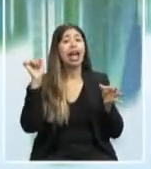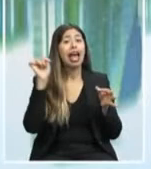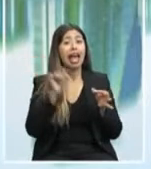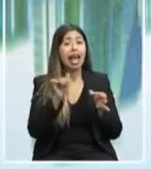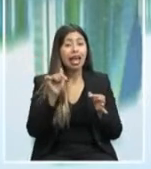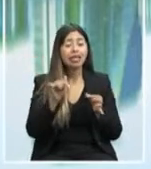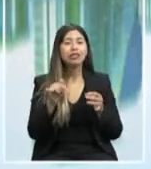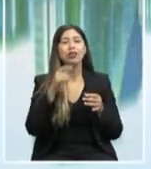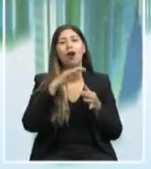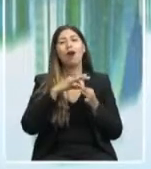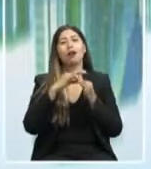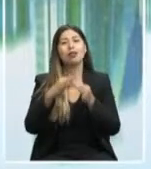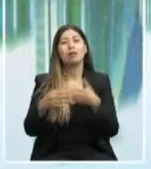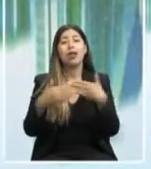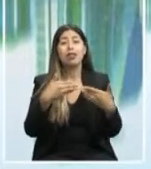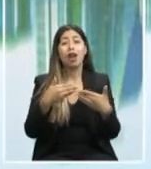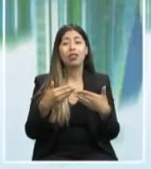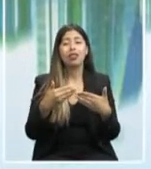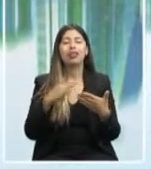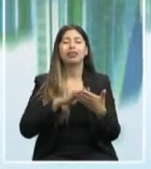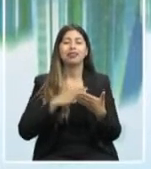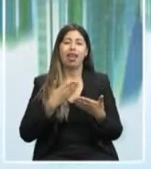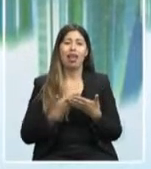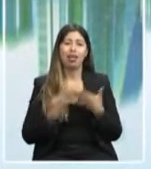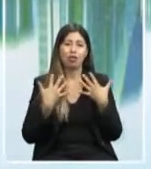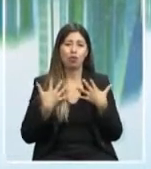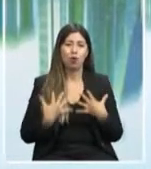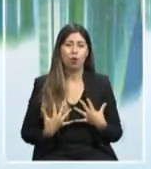So one of the most